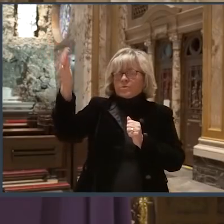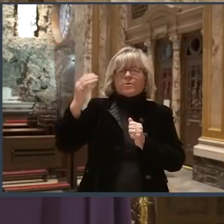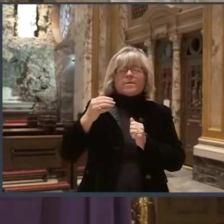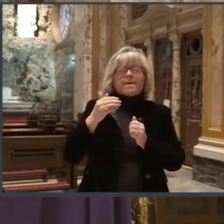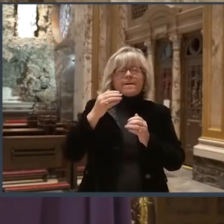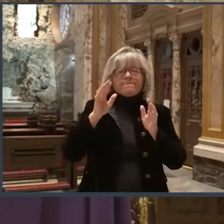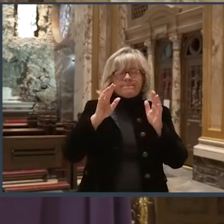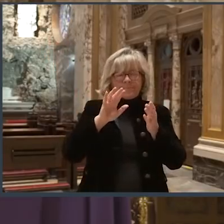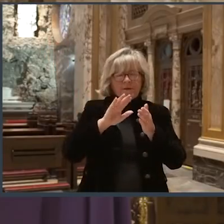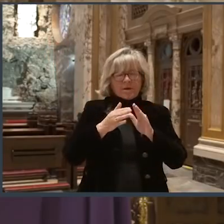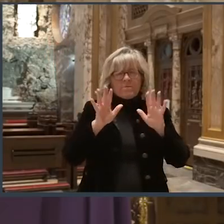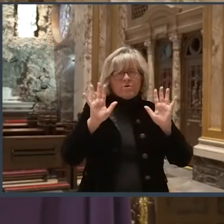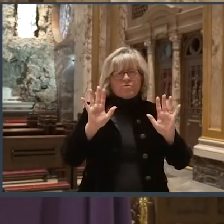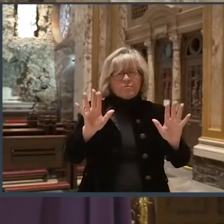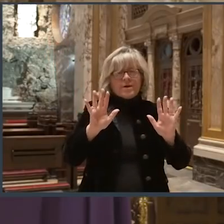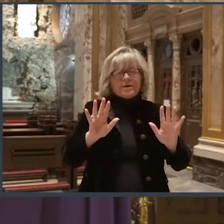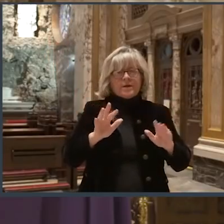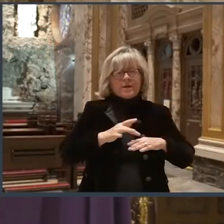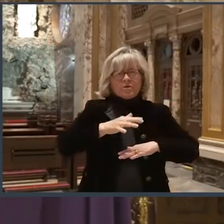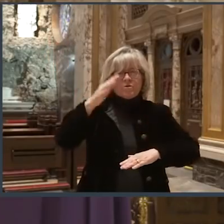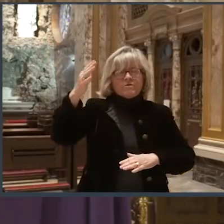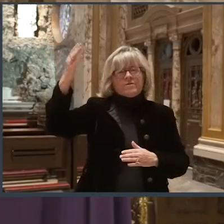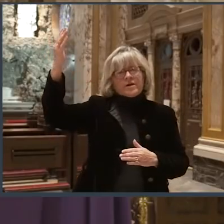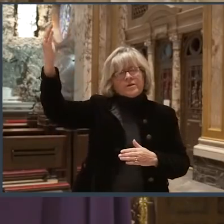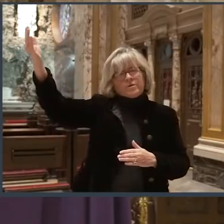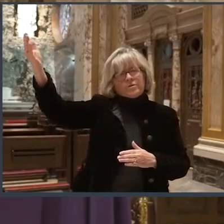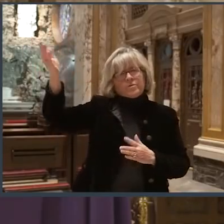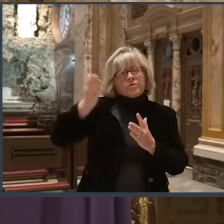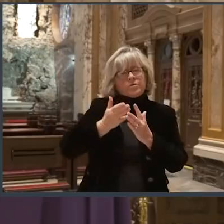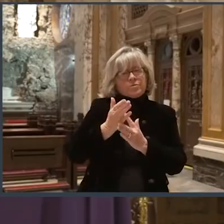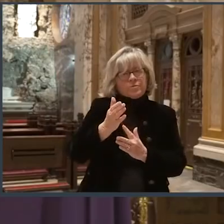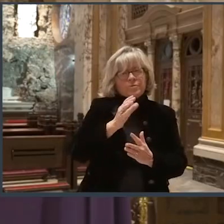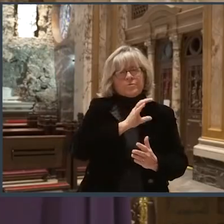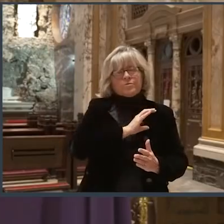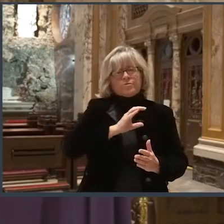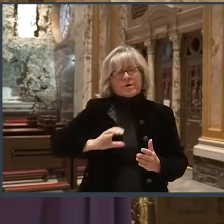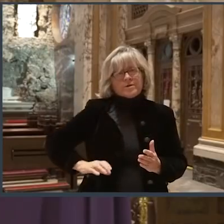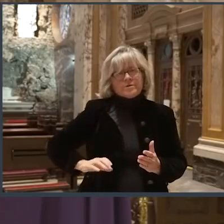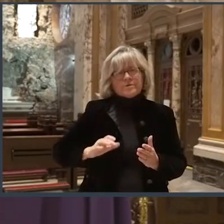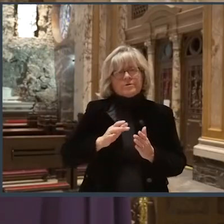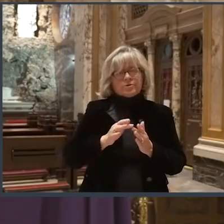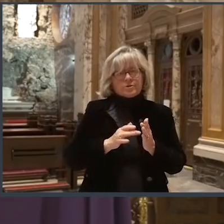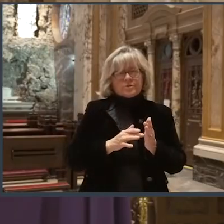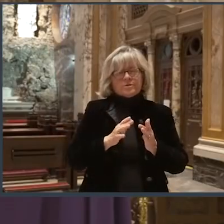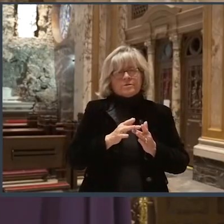may praise and glorify you through your Son, Jesus Christ.